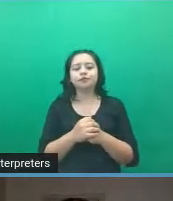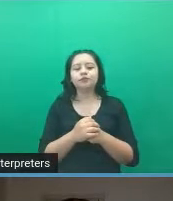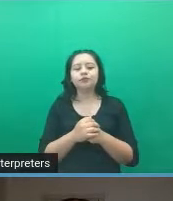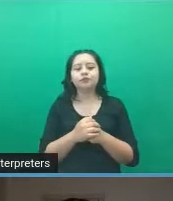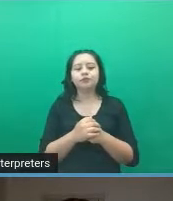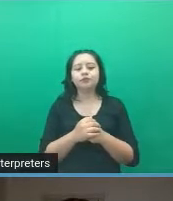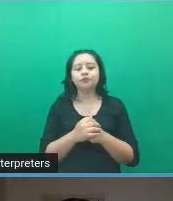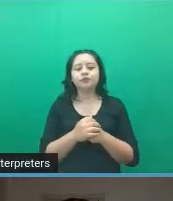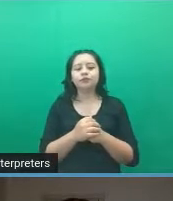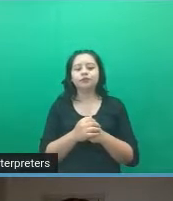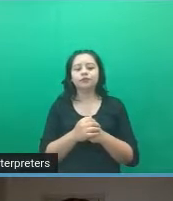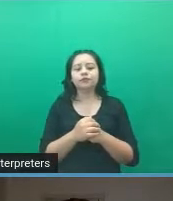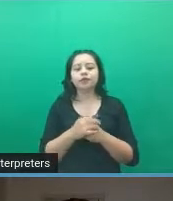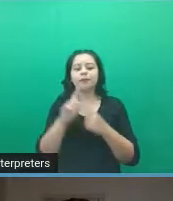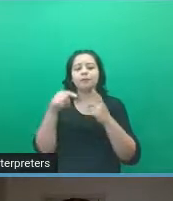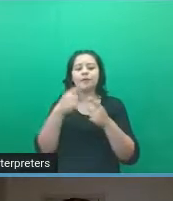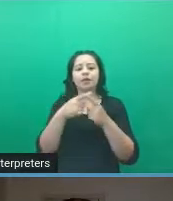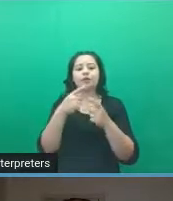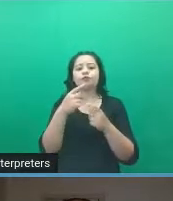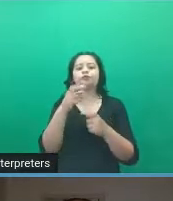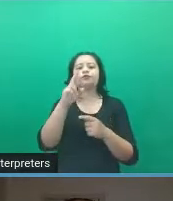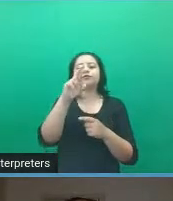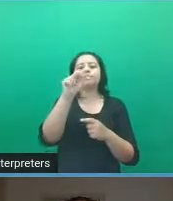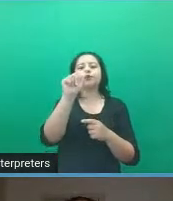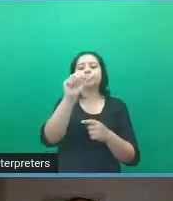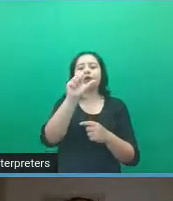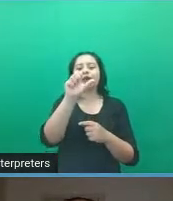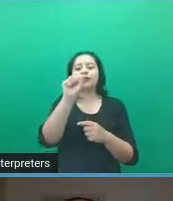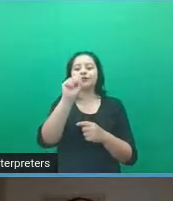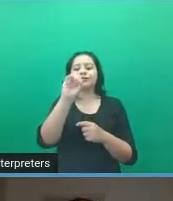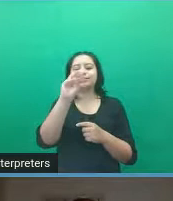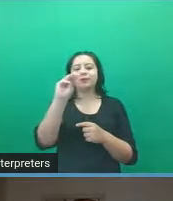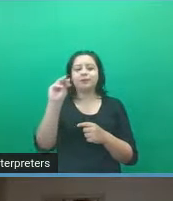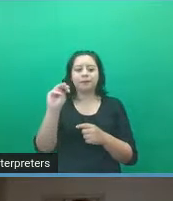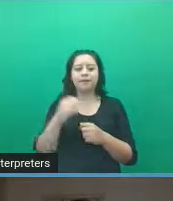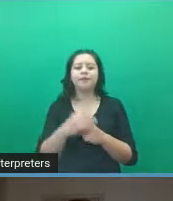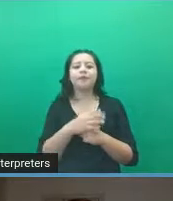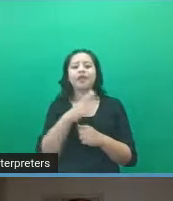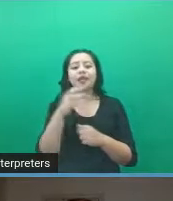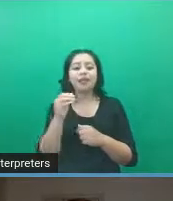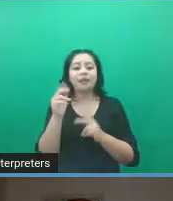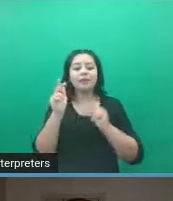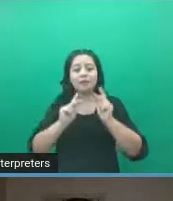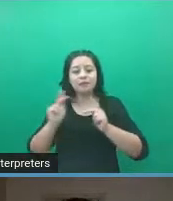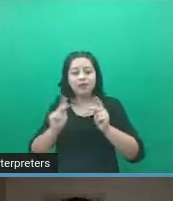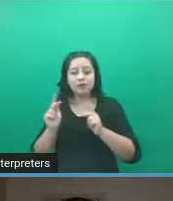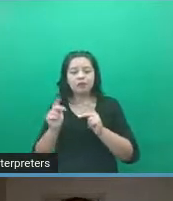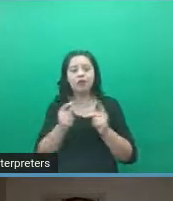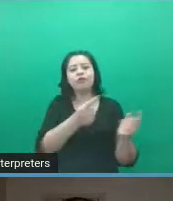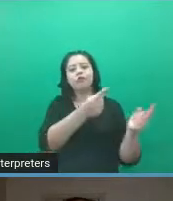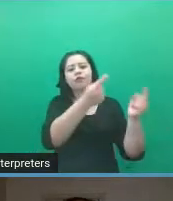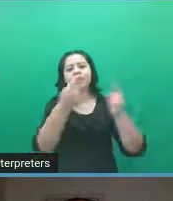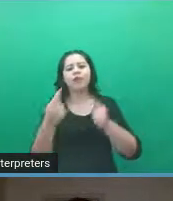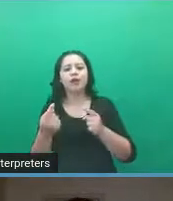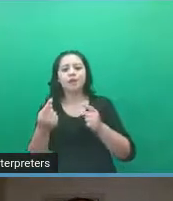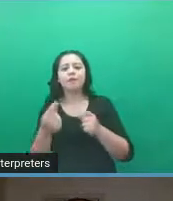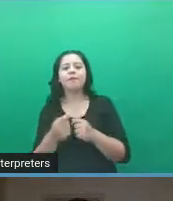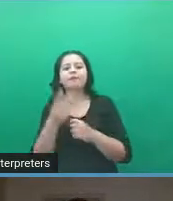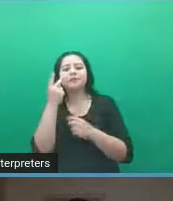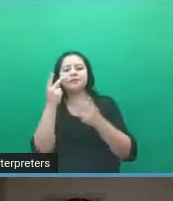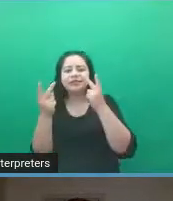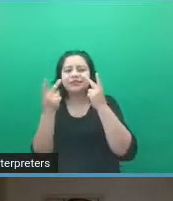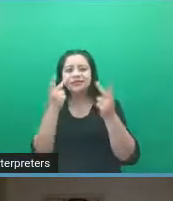Dismantling Systemic Racism in Cultural Institutions, a Conversation, created for attendees to share and generate actionable